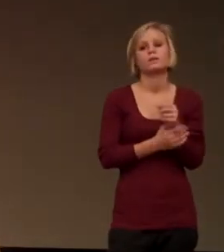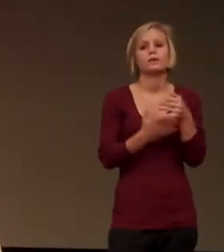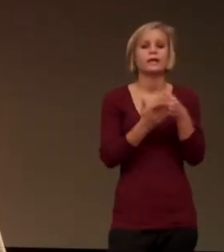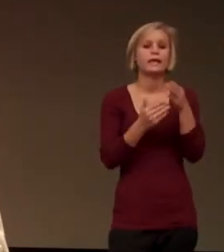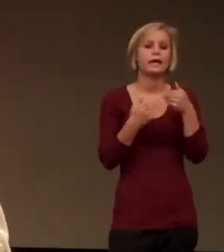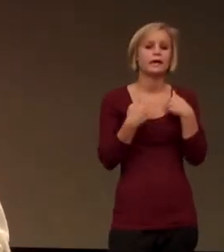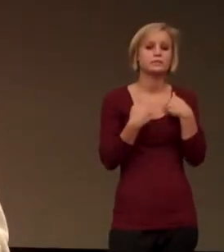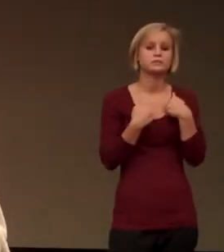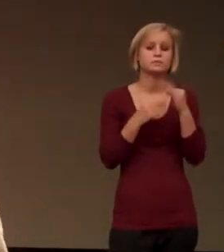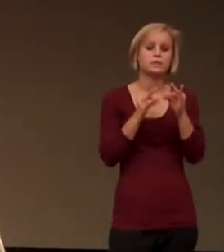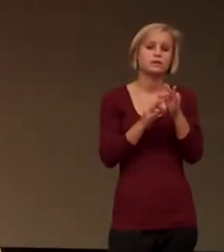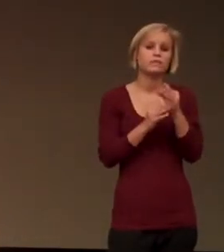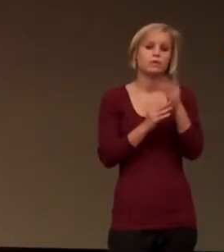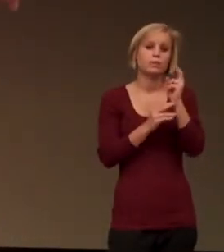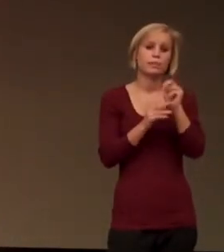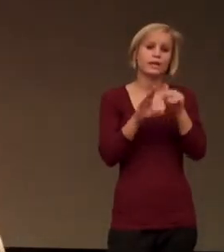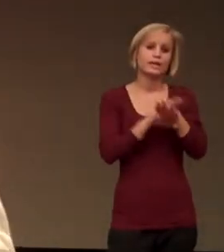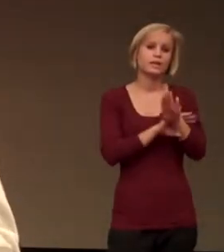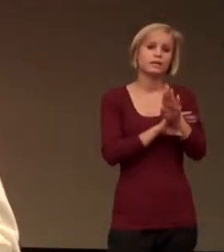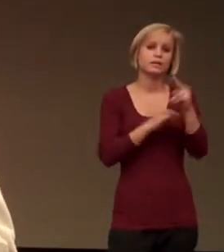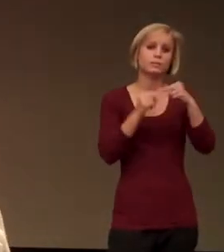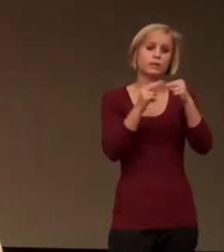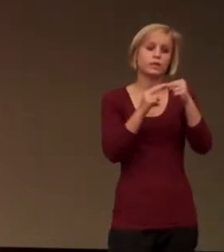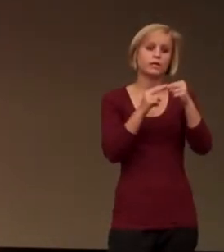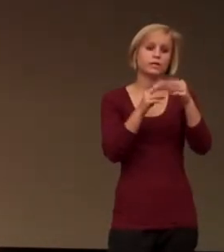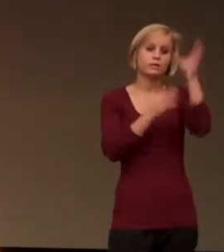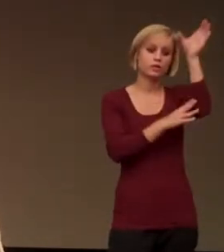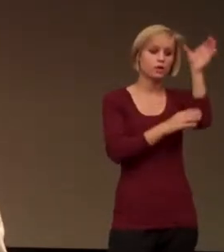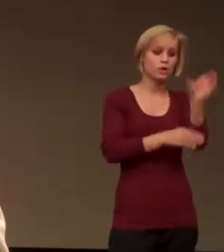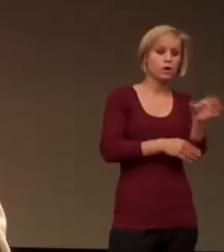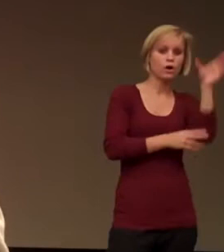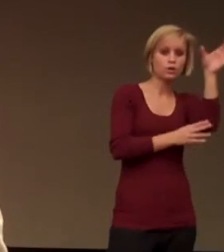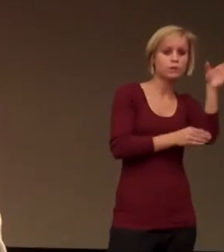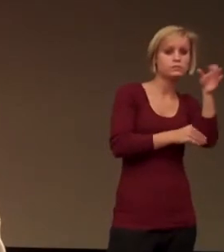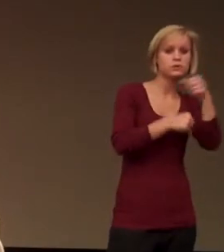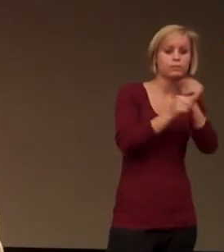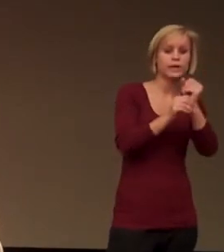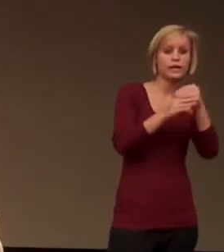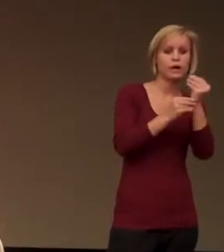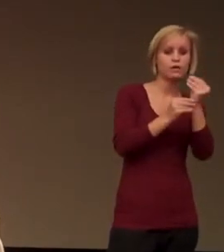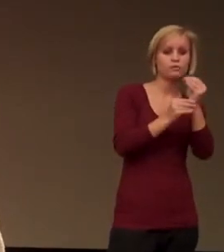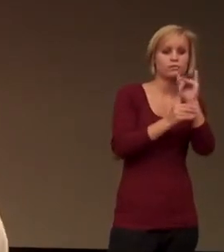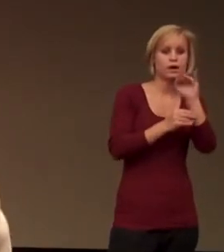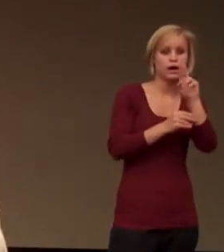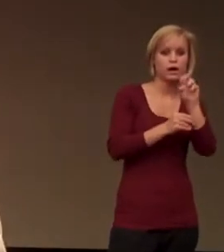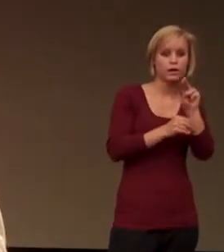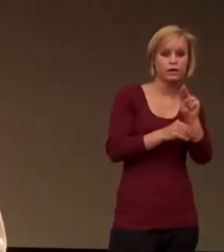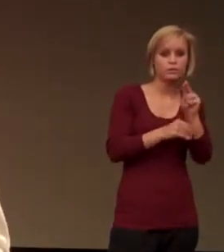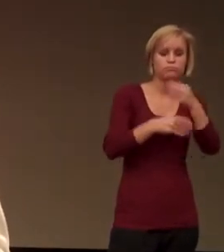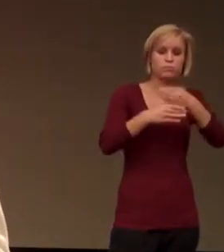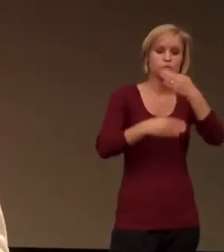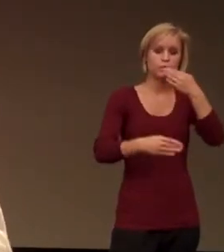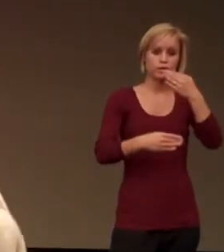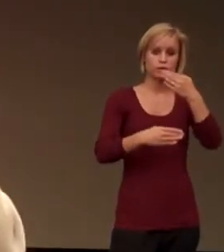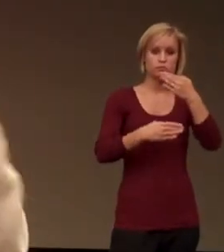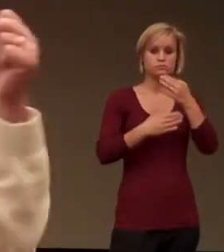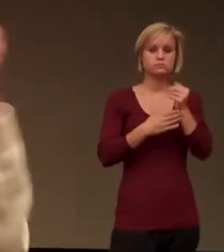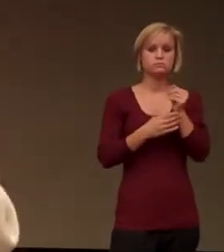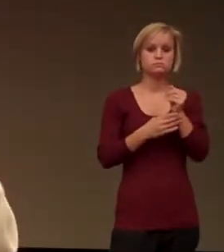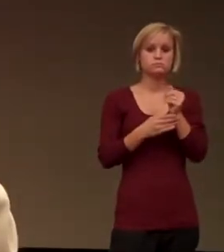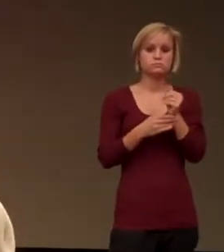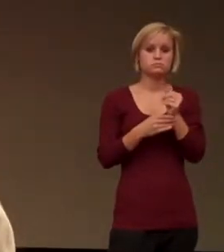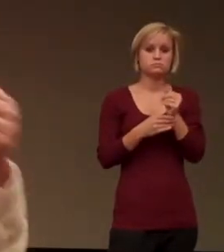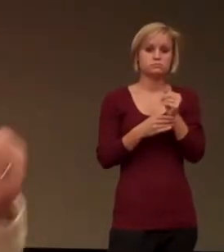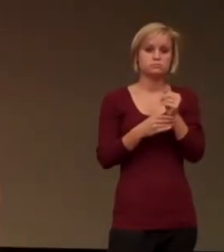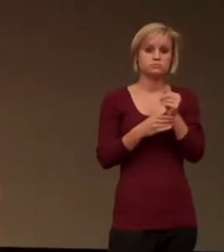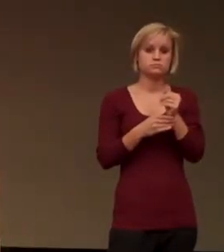It has, if you've ever been in the building, the columns in the building are made out of iron. The windows, the